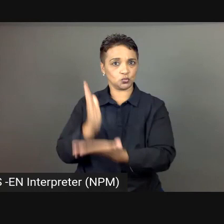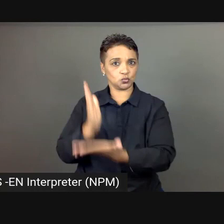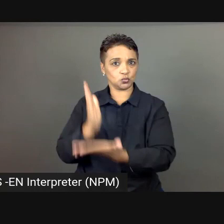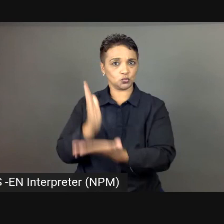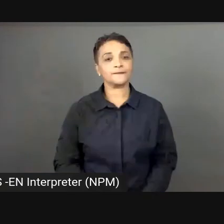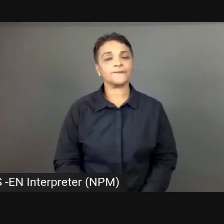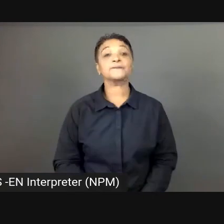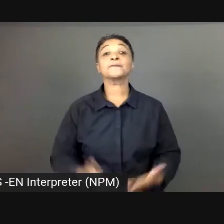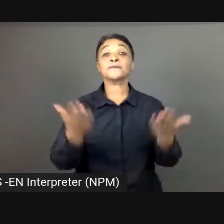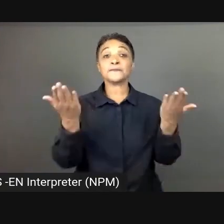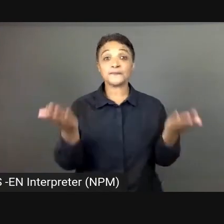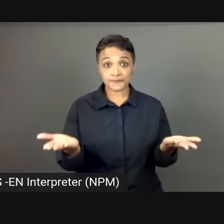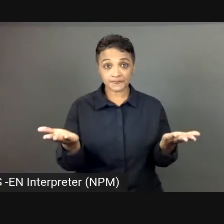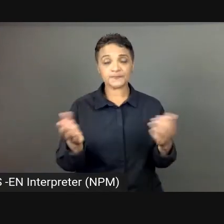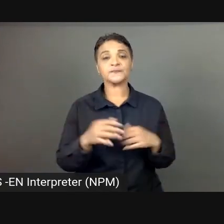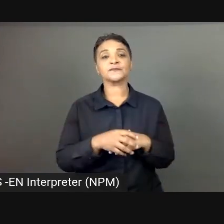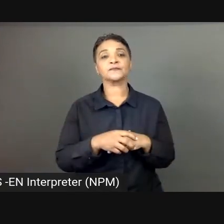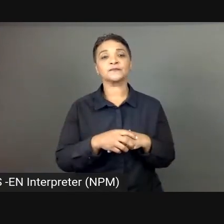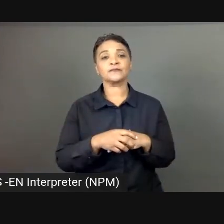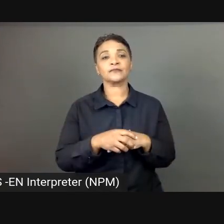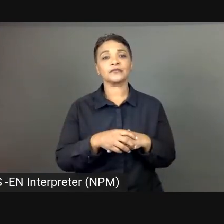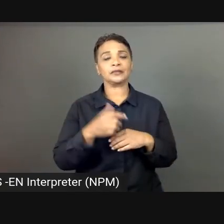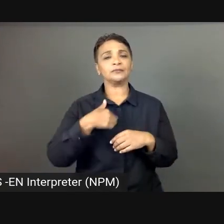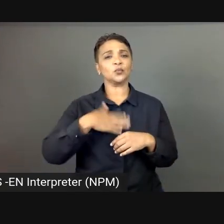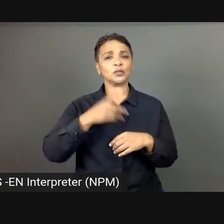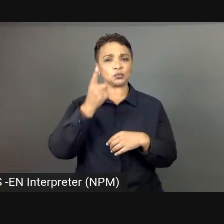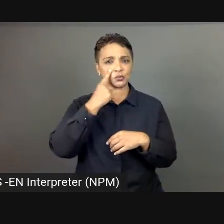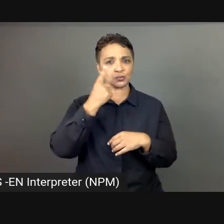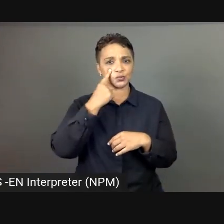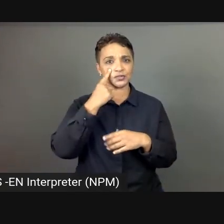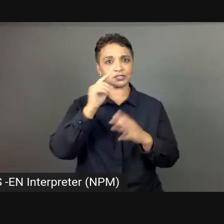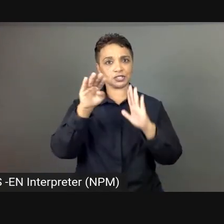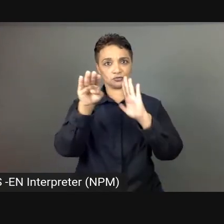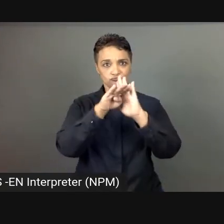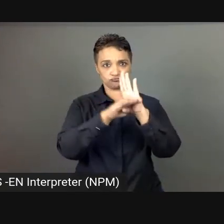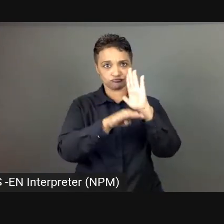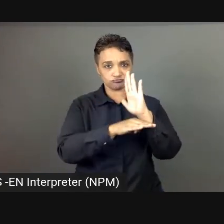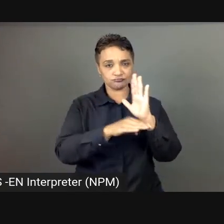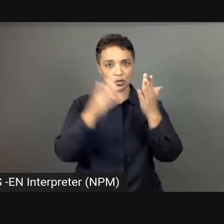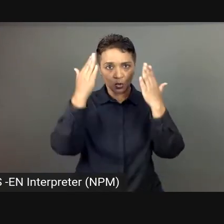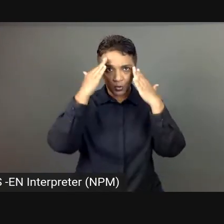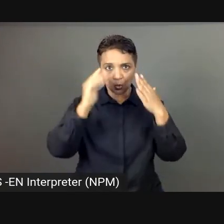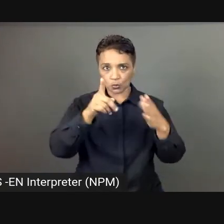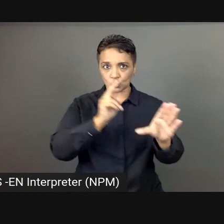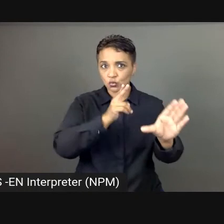So let me just see that we have the instructions for how to join